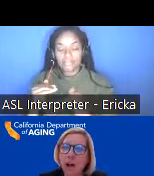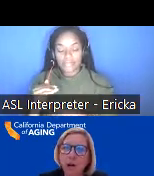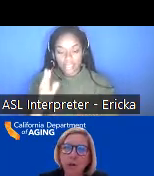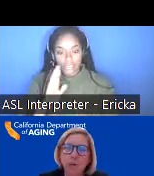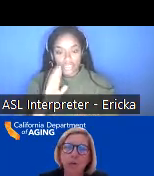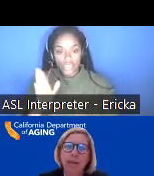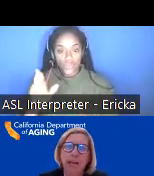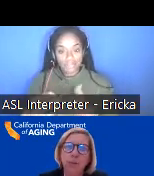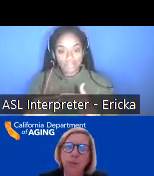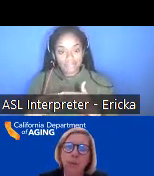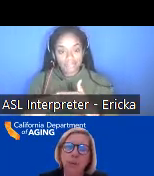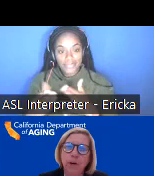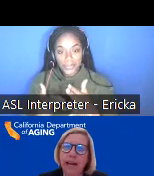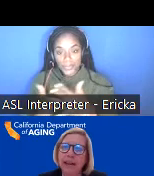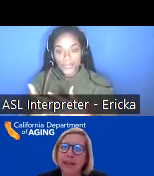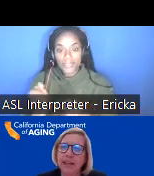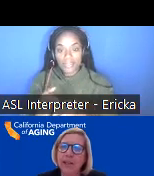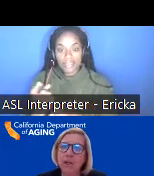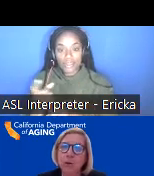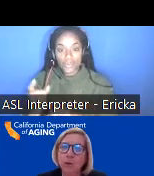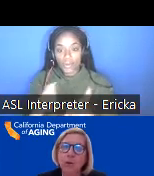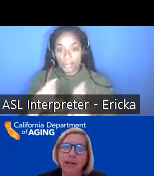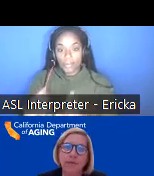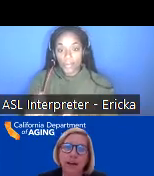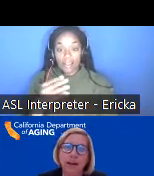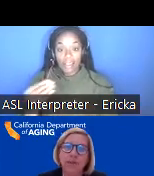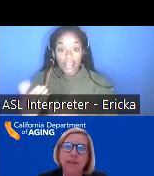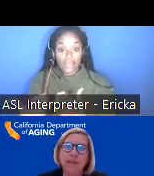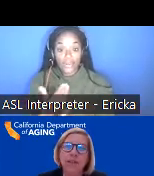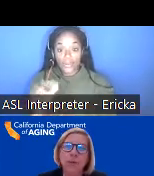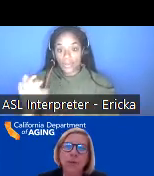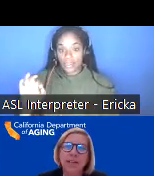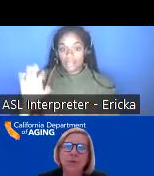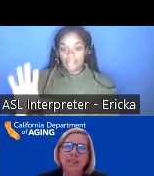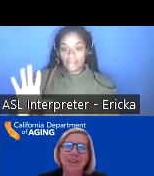us all through the annual report and the new 95